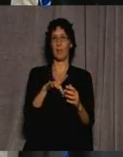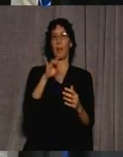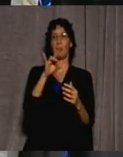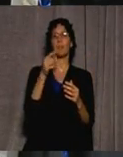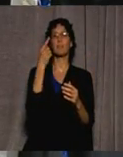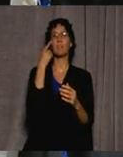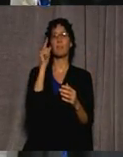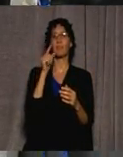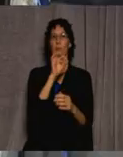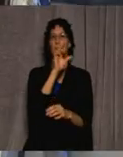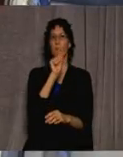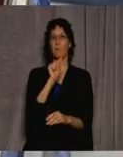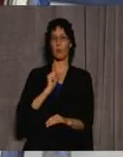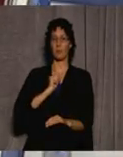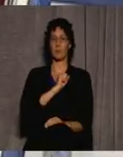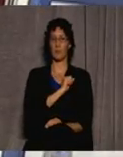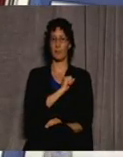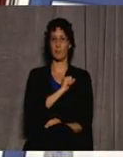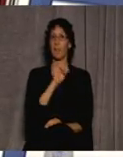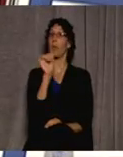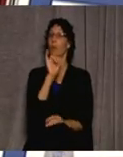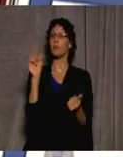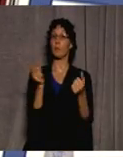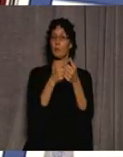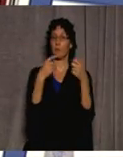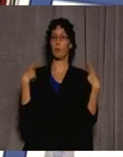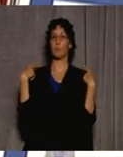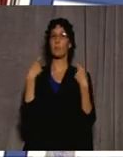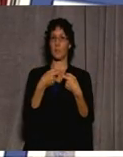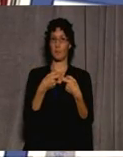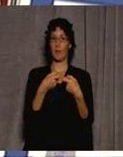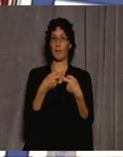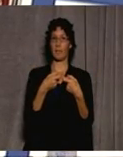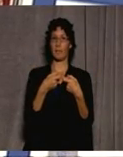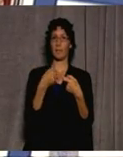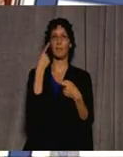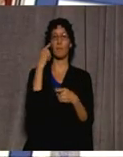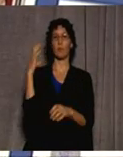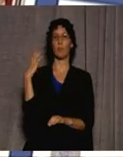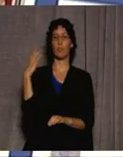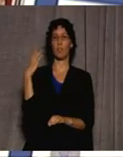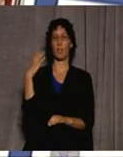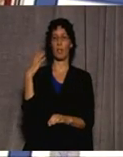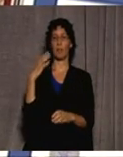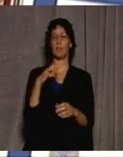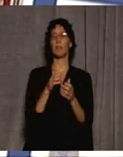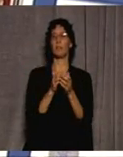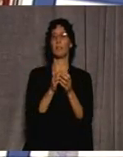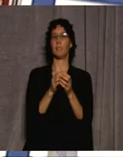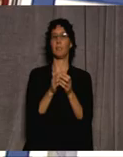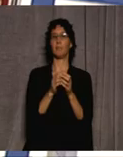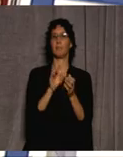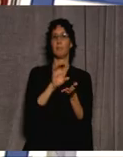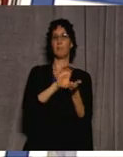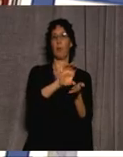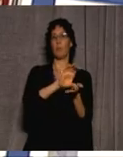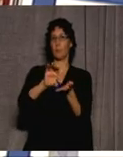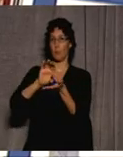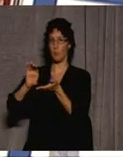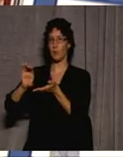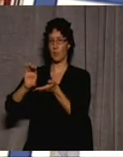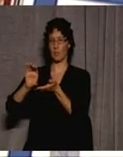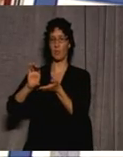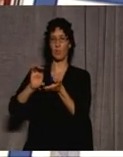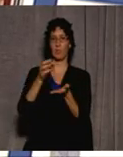Senate, as well as the first Hispanic to serve as chair of the Combined Appropriation, Ways and